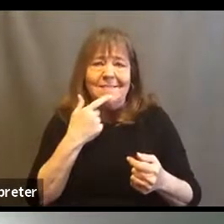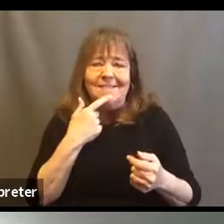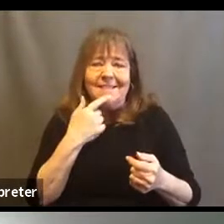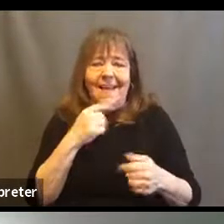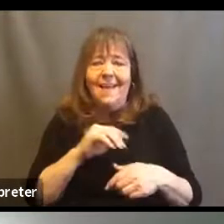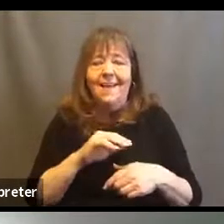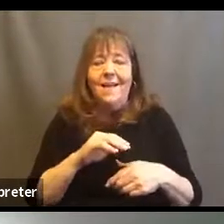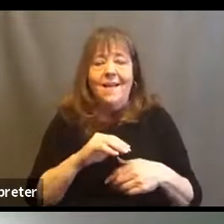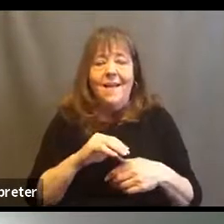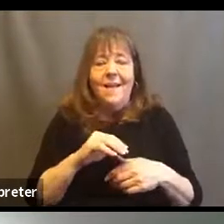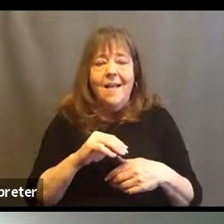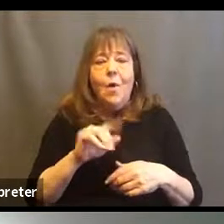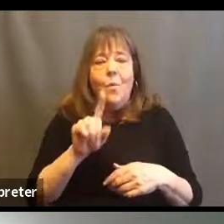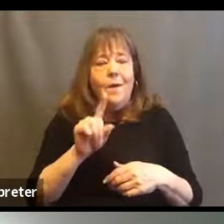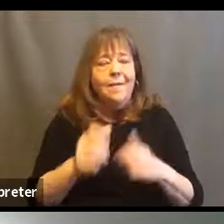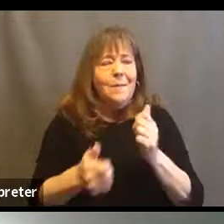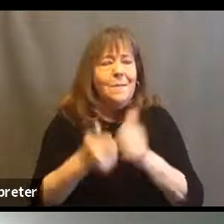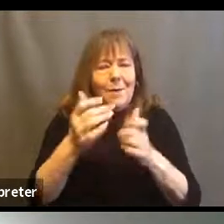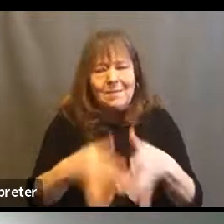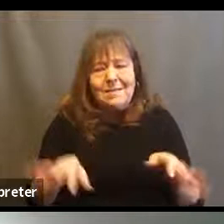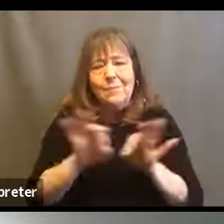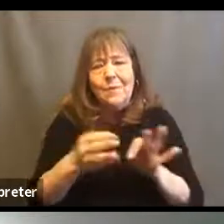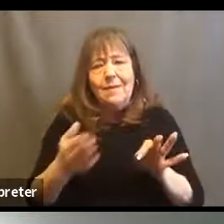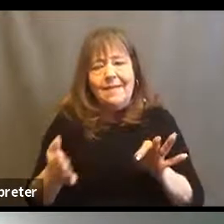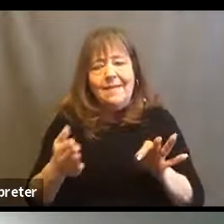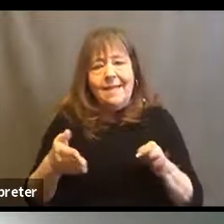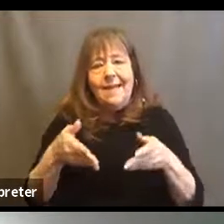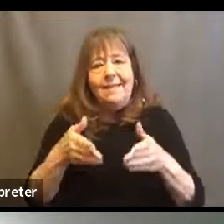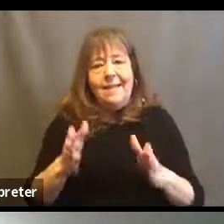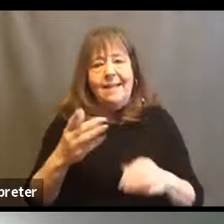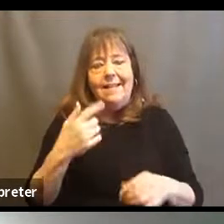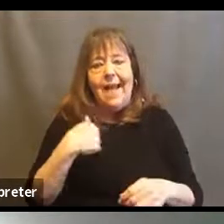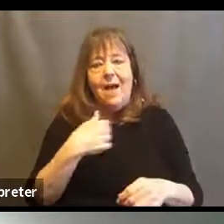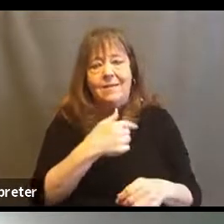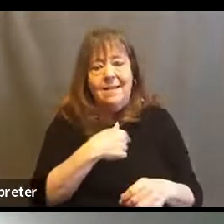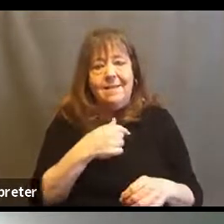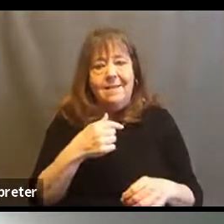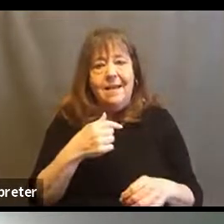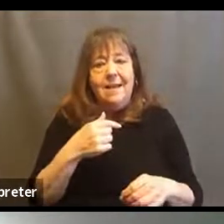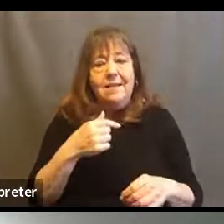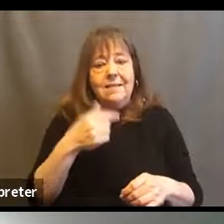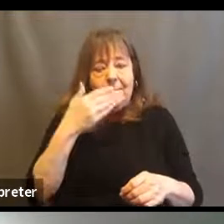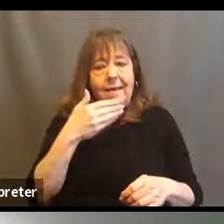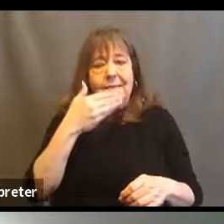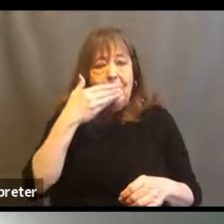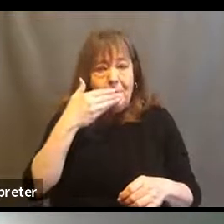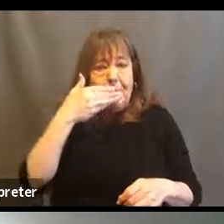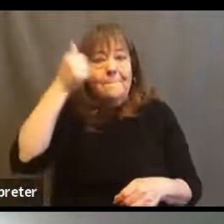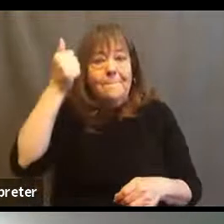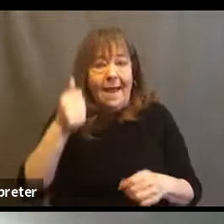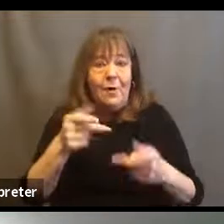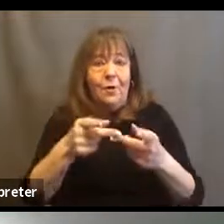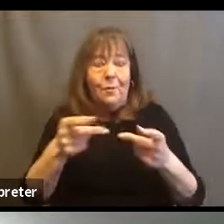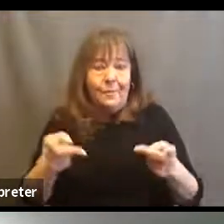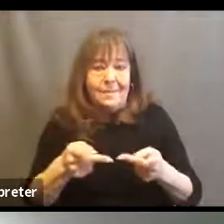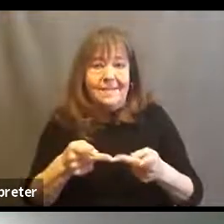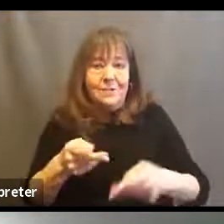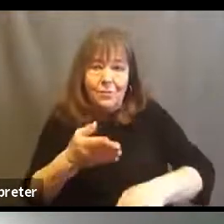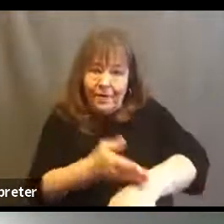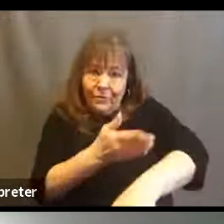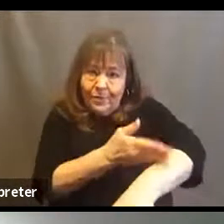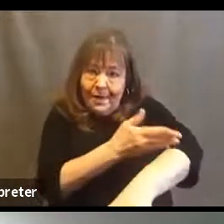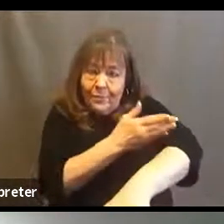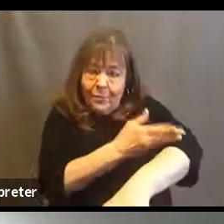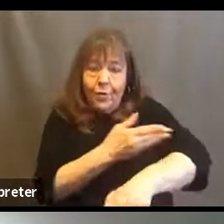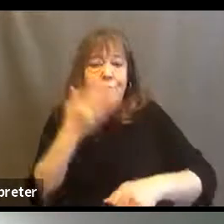professionals have said, one of the key things that's enabled us to be in our very advantageous or very beneficial position relative to where we were the last few months.